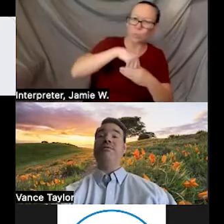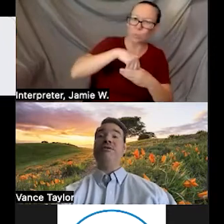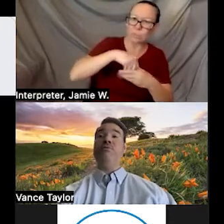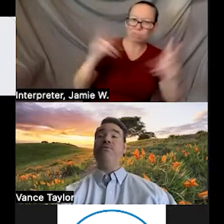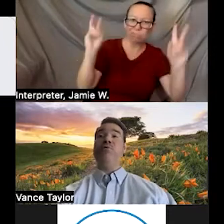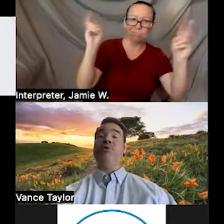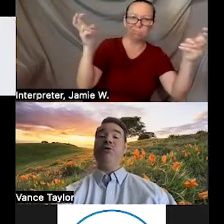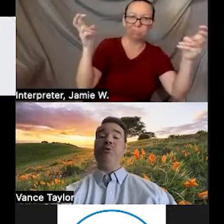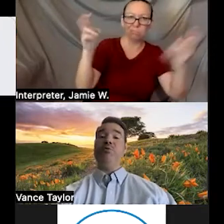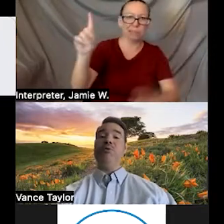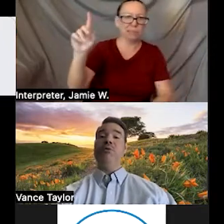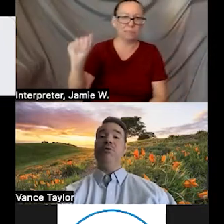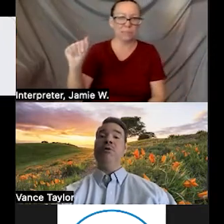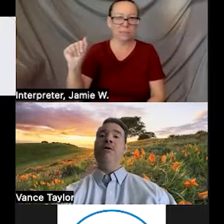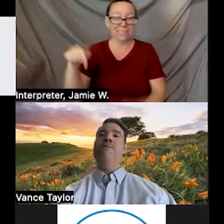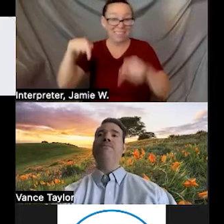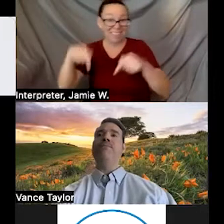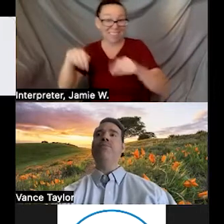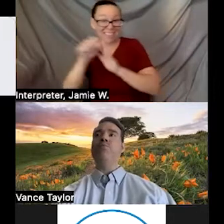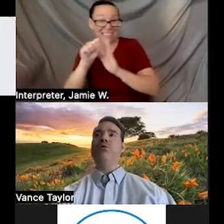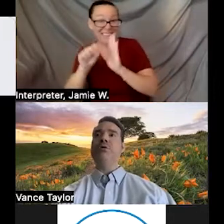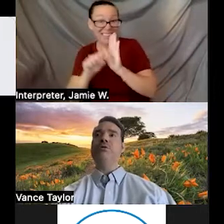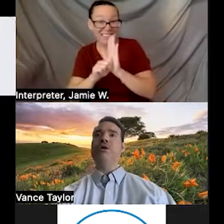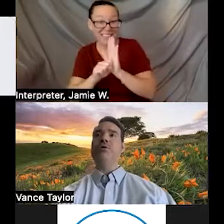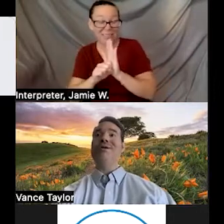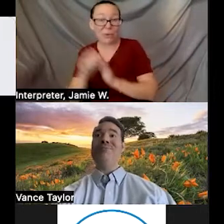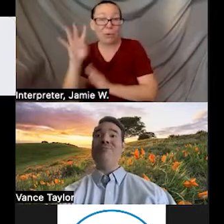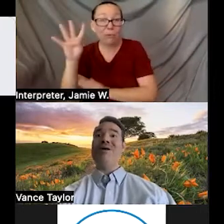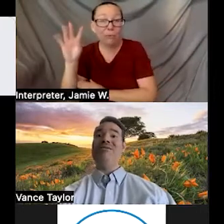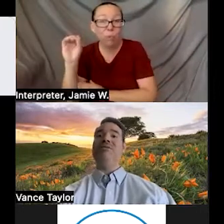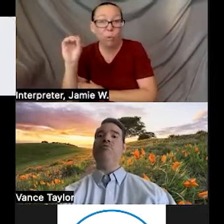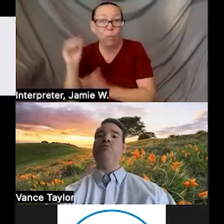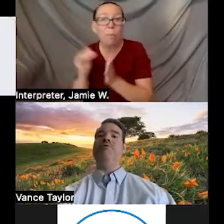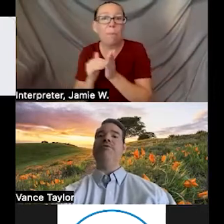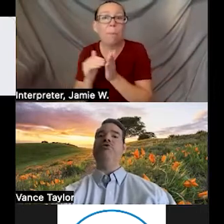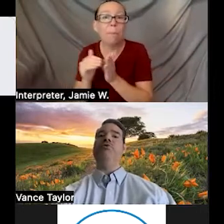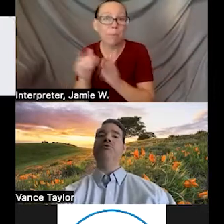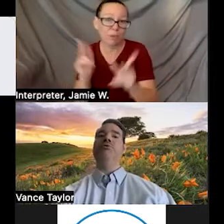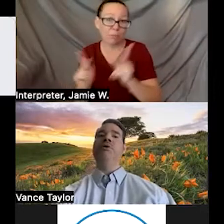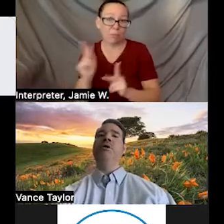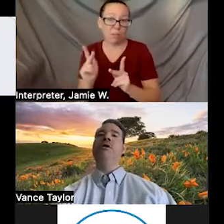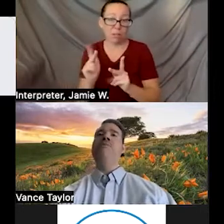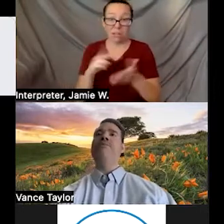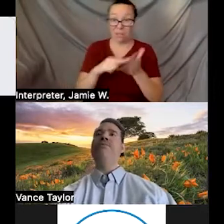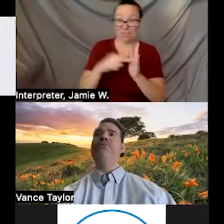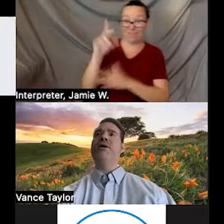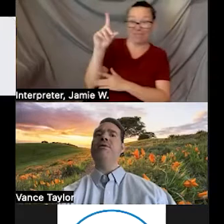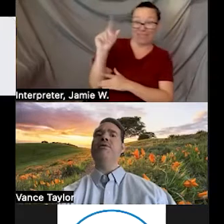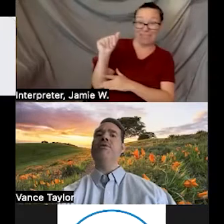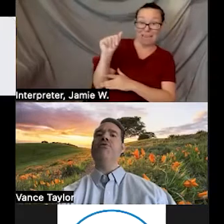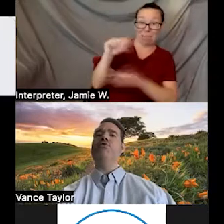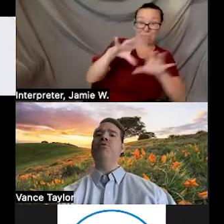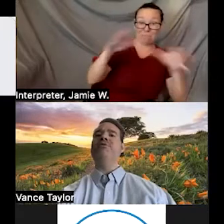in a state with 40 million people, we're talking about an immense number of individuals.